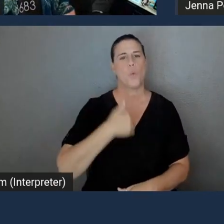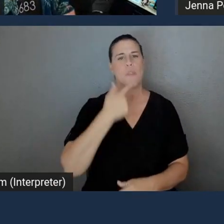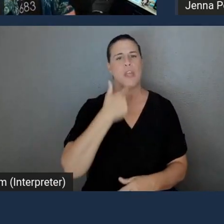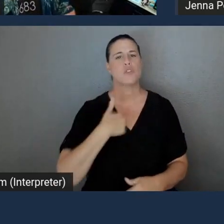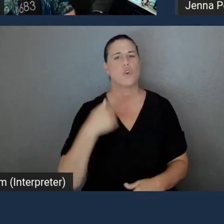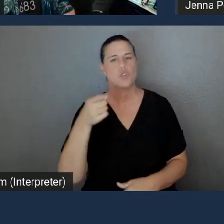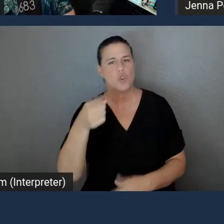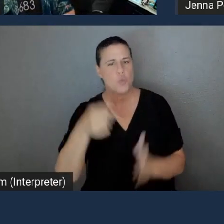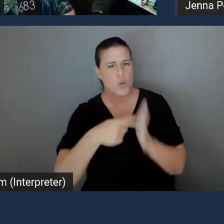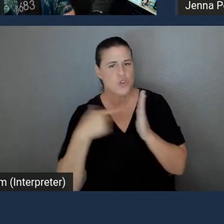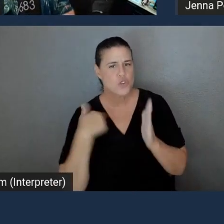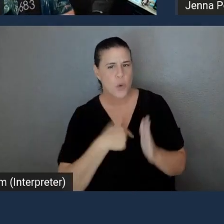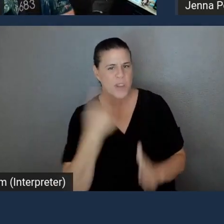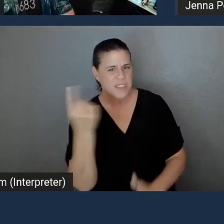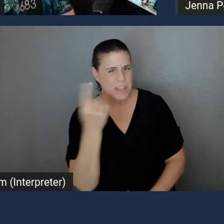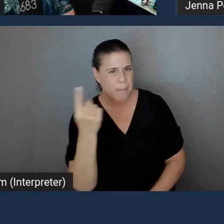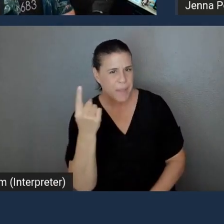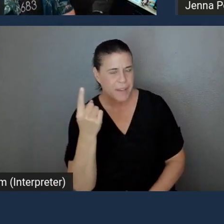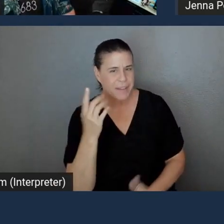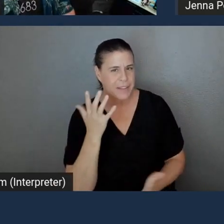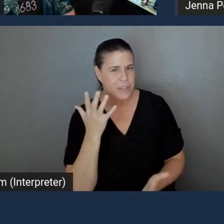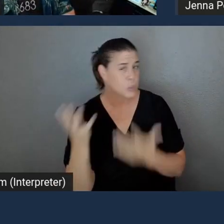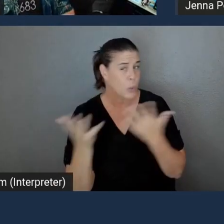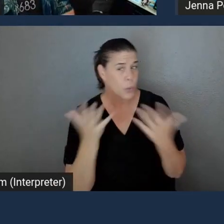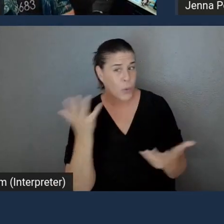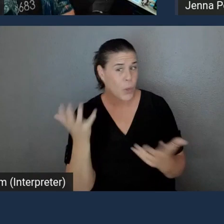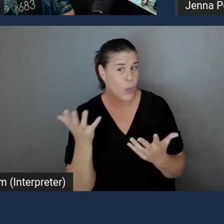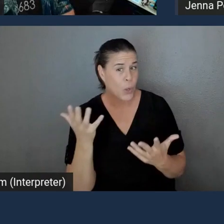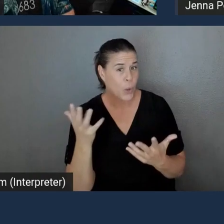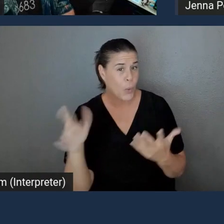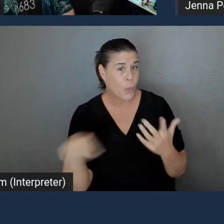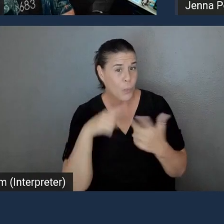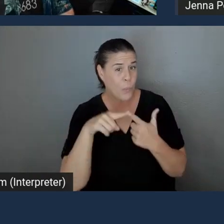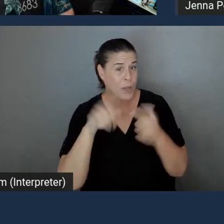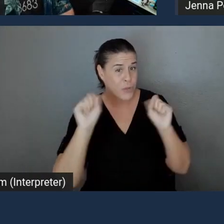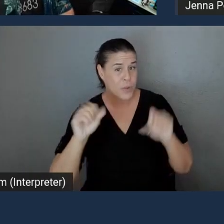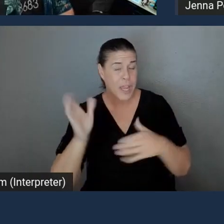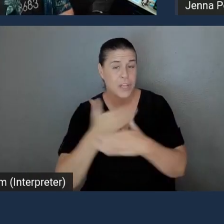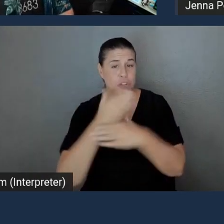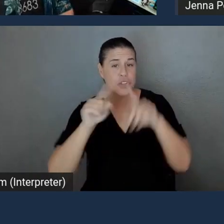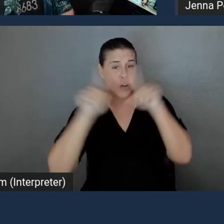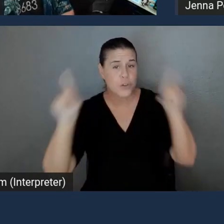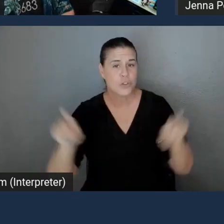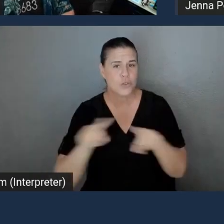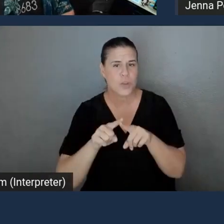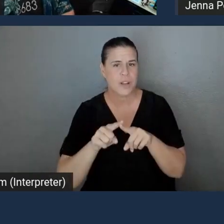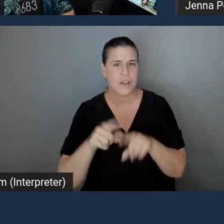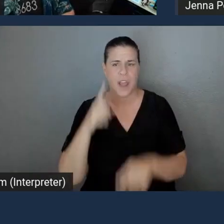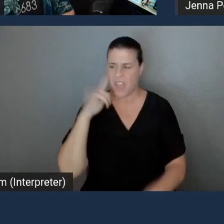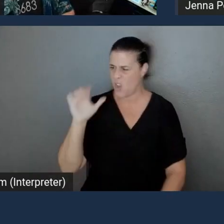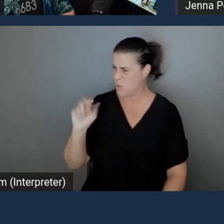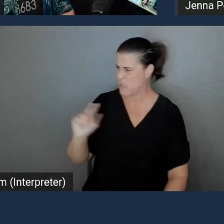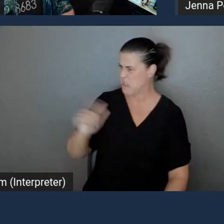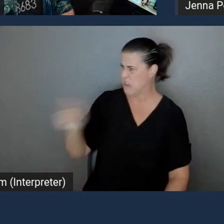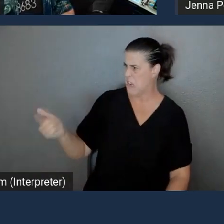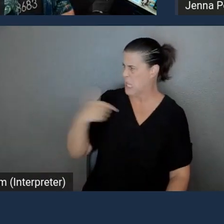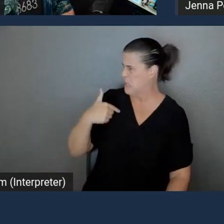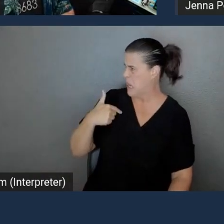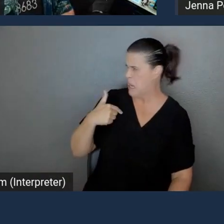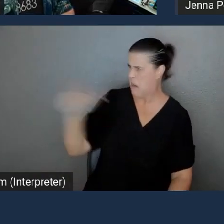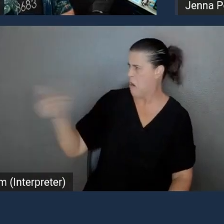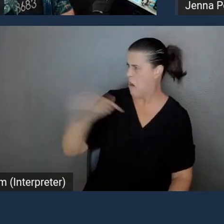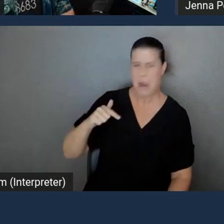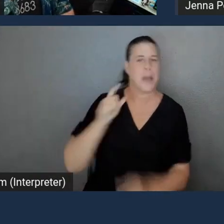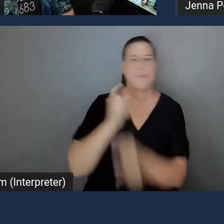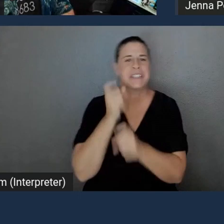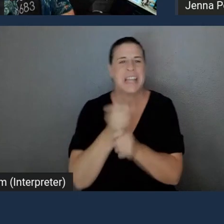show us something. So when you can share your screen. I thought it was Ian. Is me? Or Ian. No, I'm just kidding.